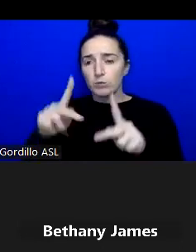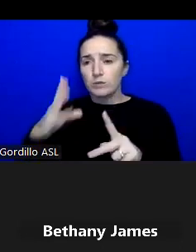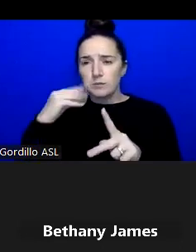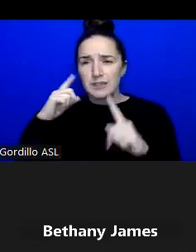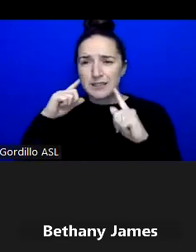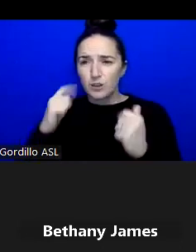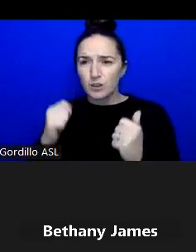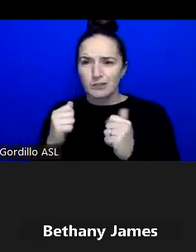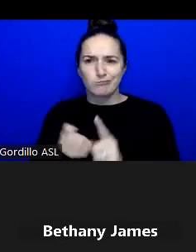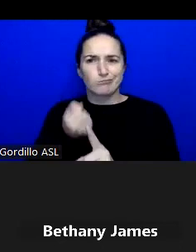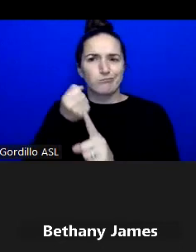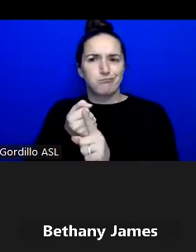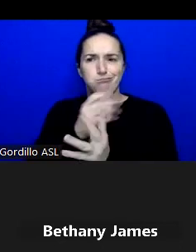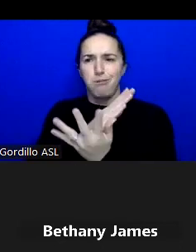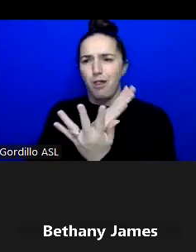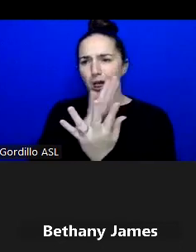different areas. It makes